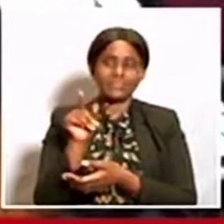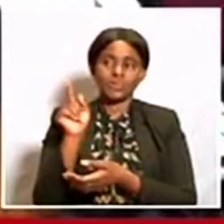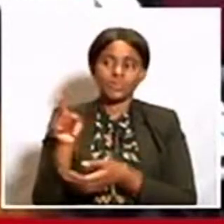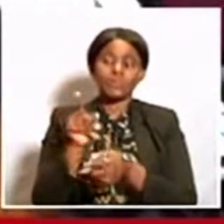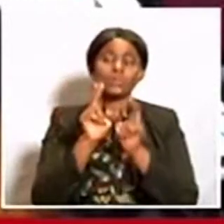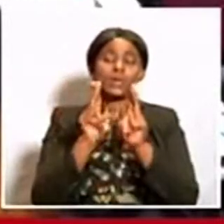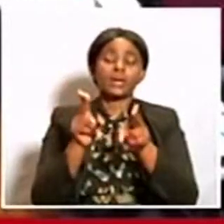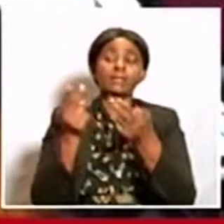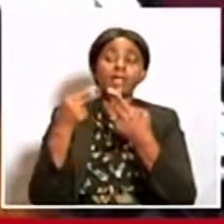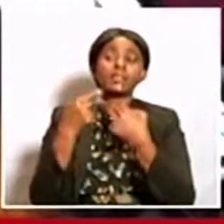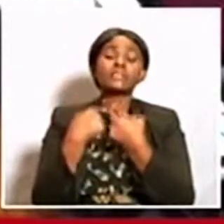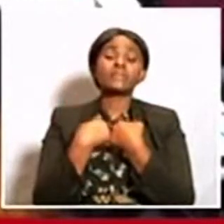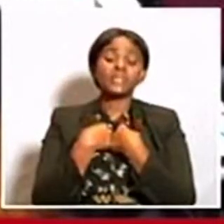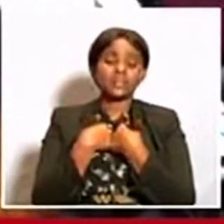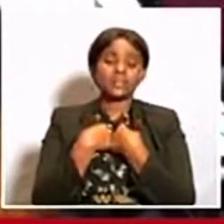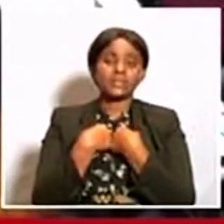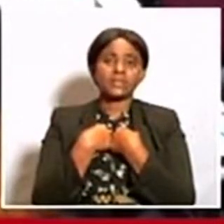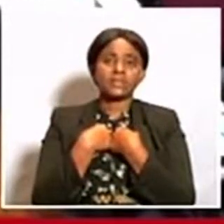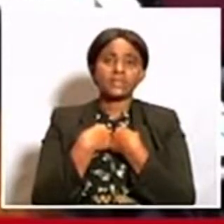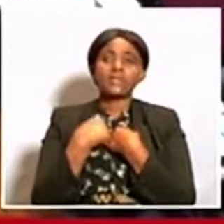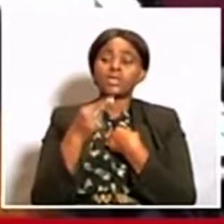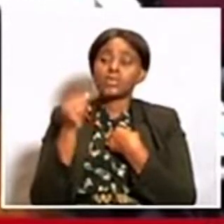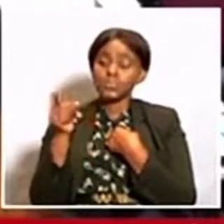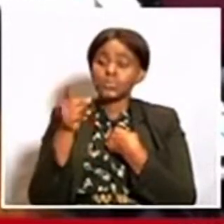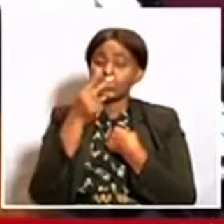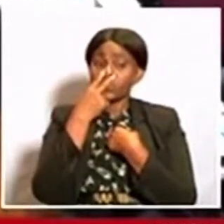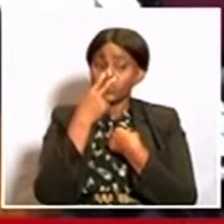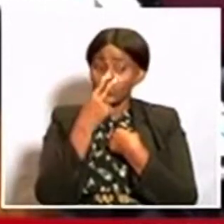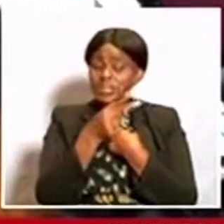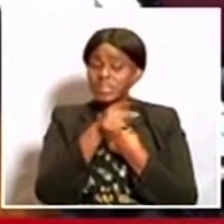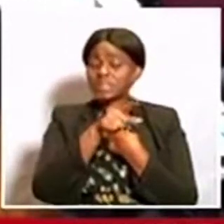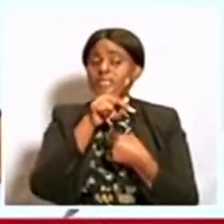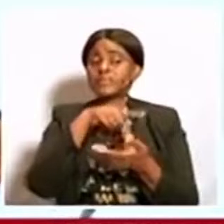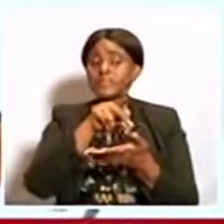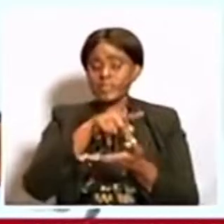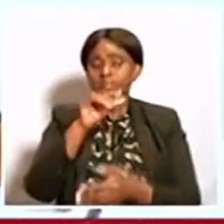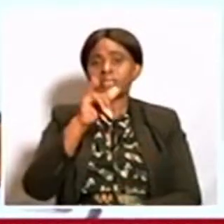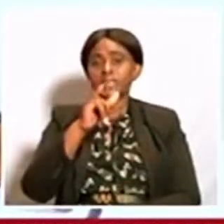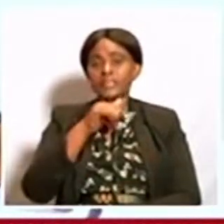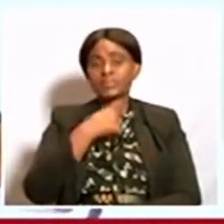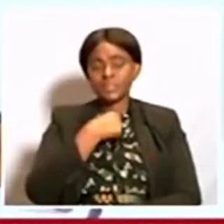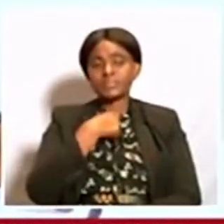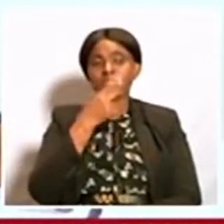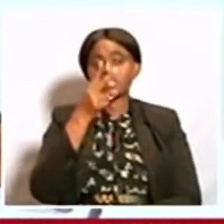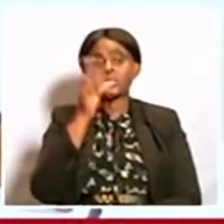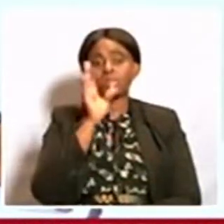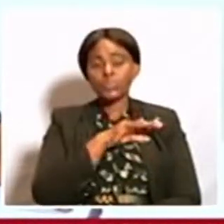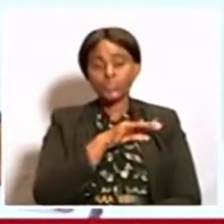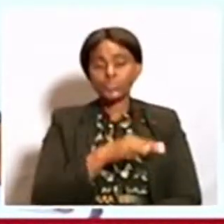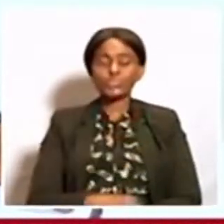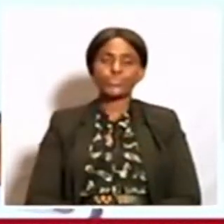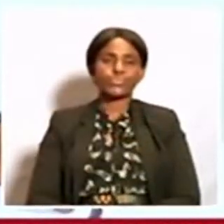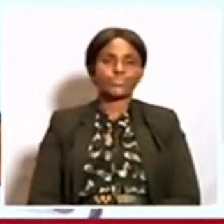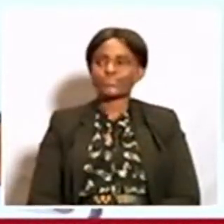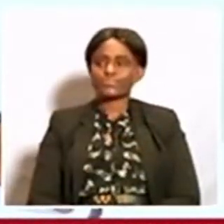answer me. I'm saying, did you see that payment? Yes, the payment was seen. No.